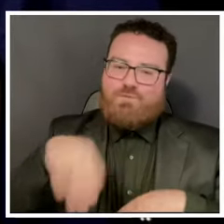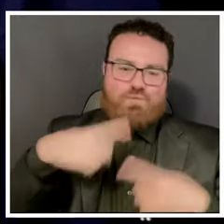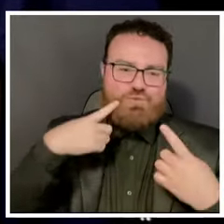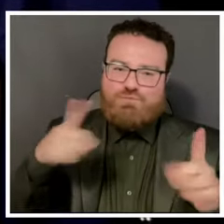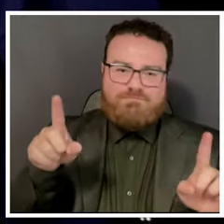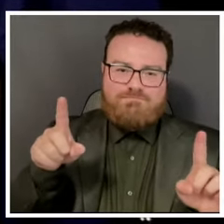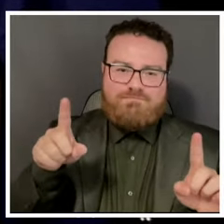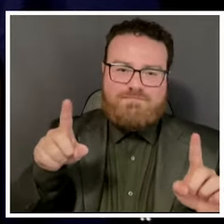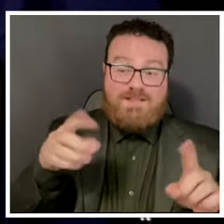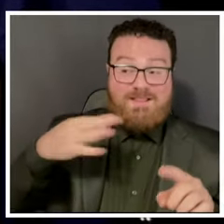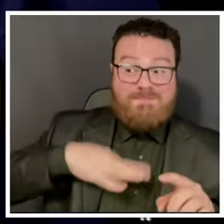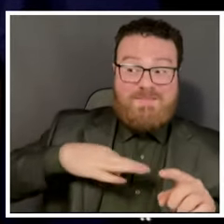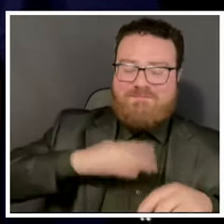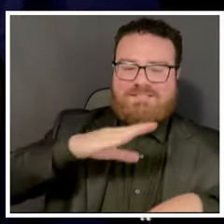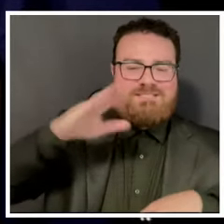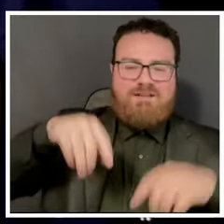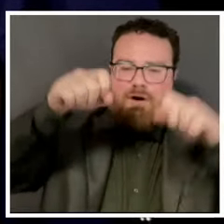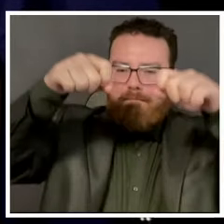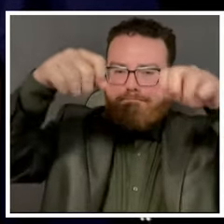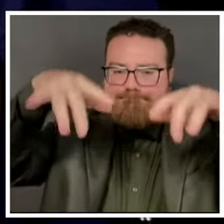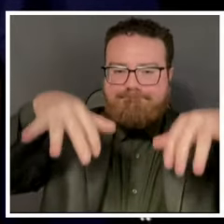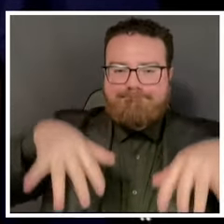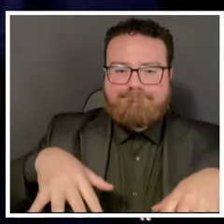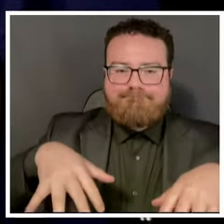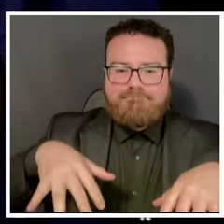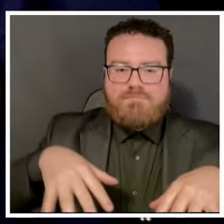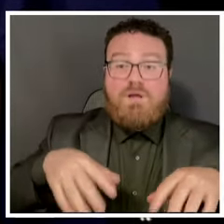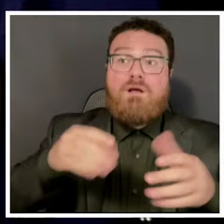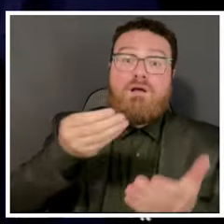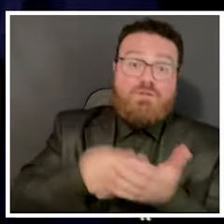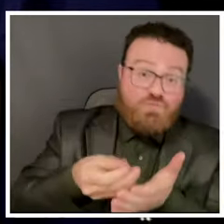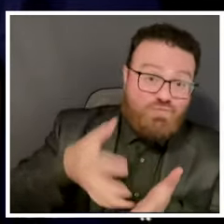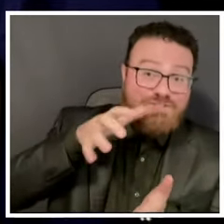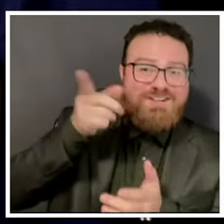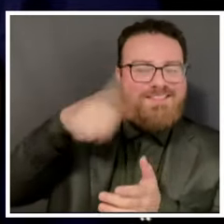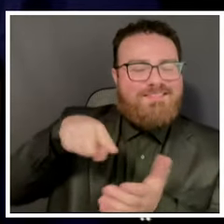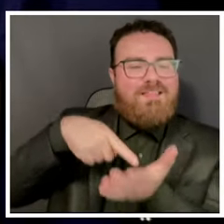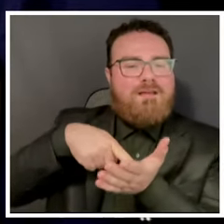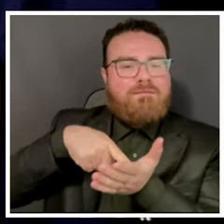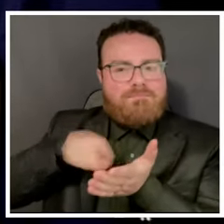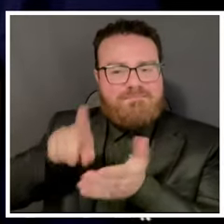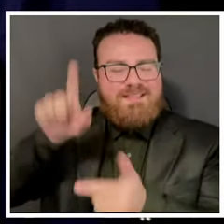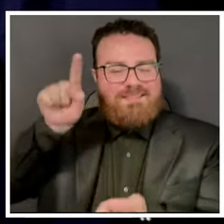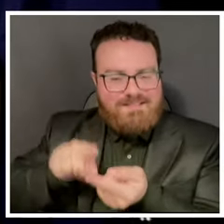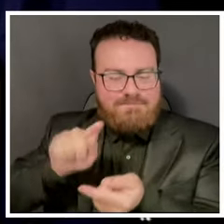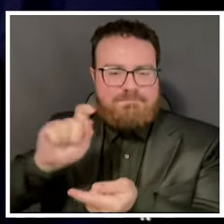wealthy pay less in taxes, and we have to borrow more and invest less in the things that families